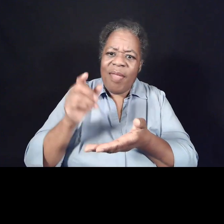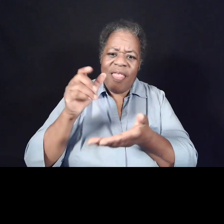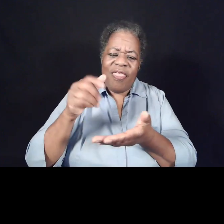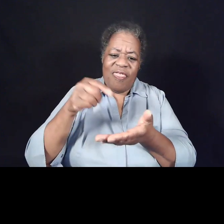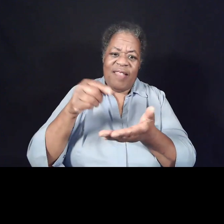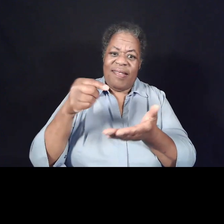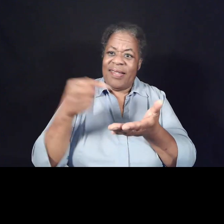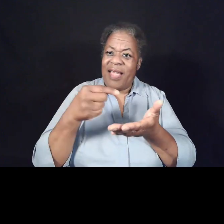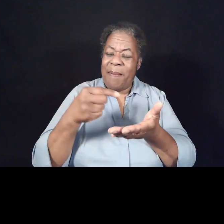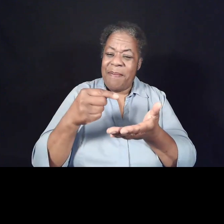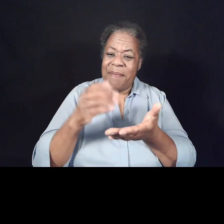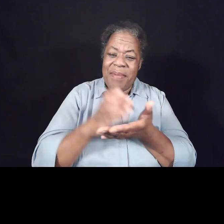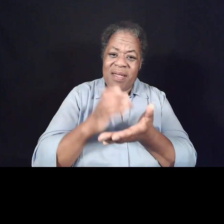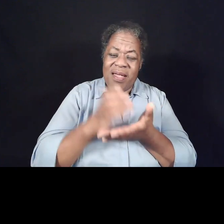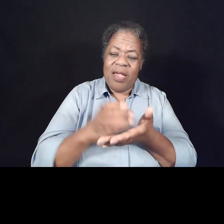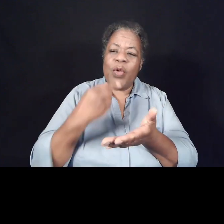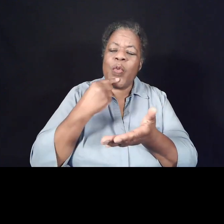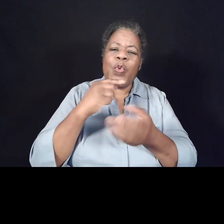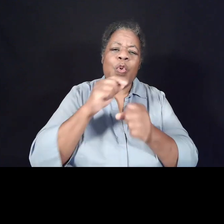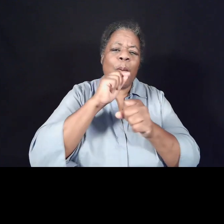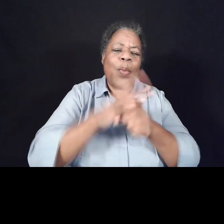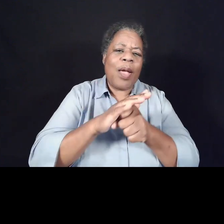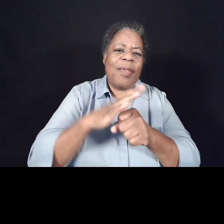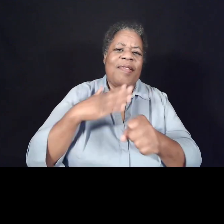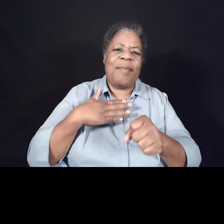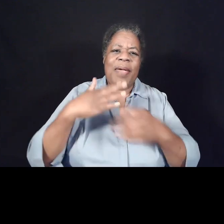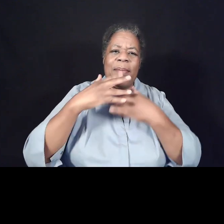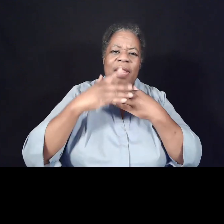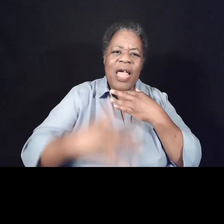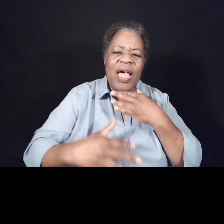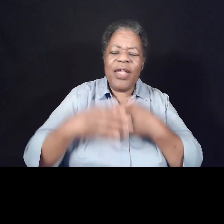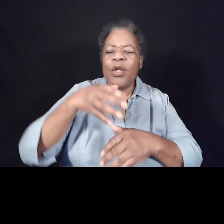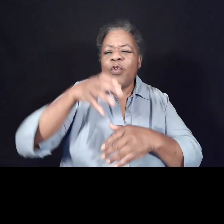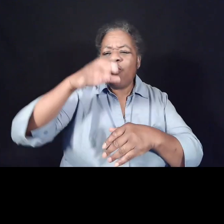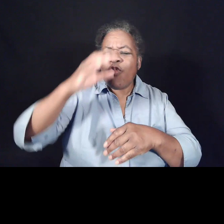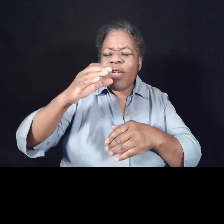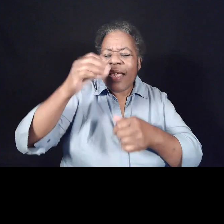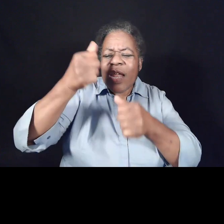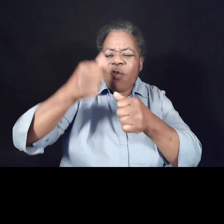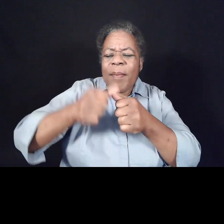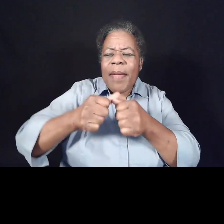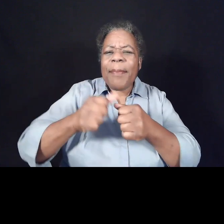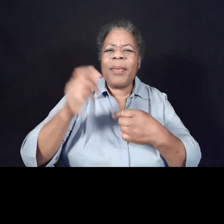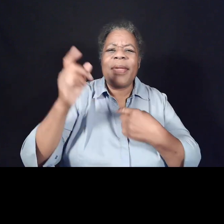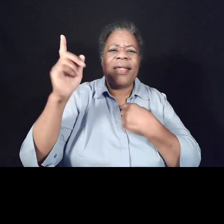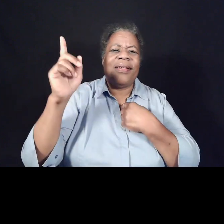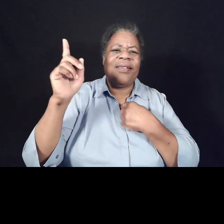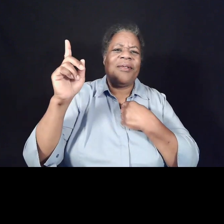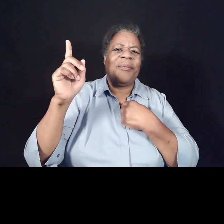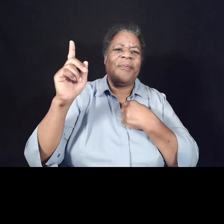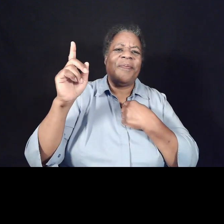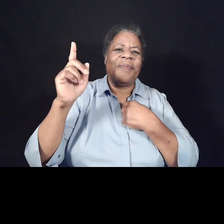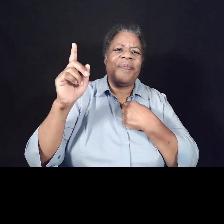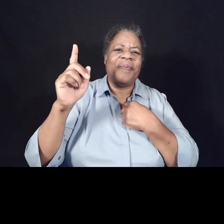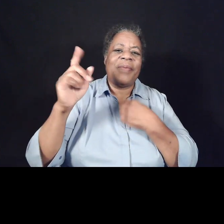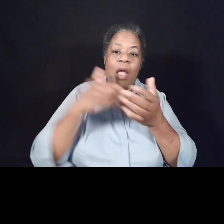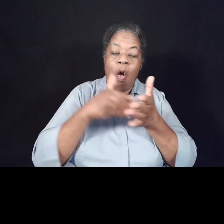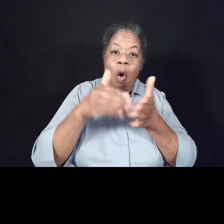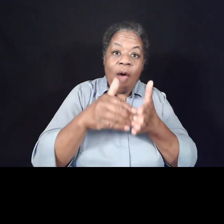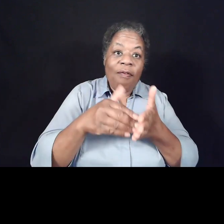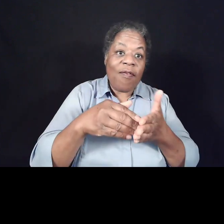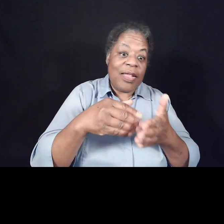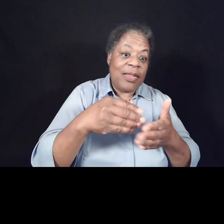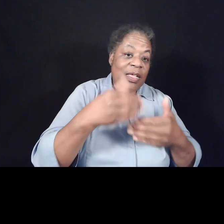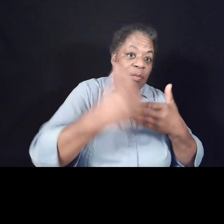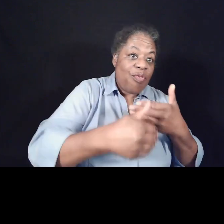in my blood. Do this often as you drink it in remembrance of me. For as often as you eat this bread